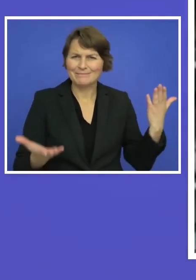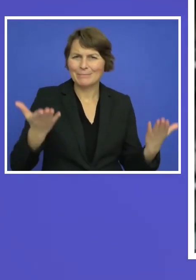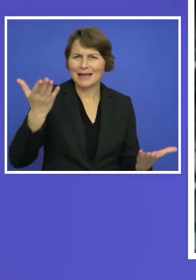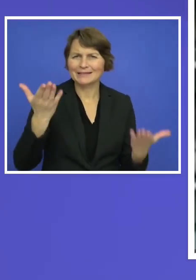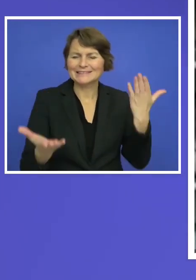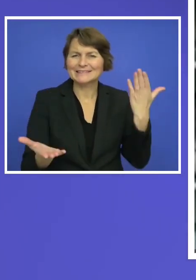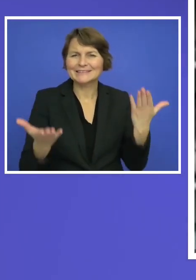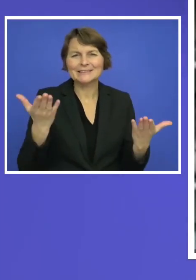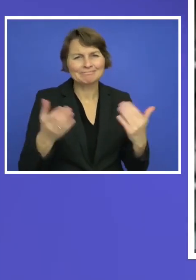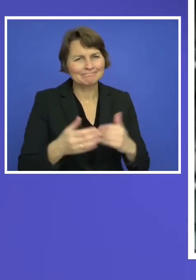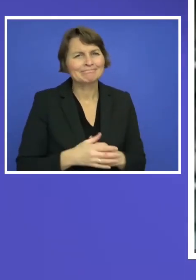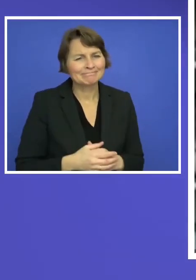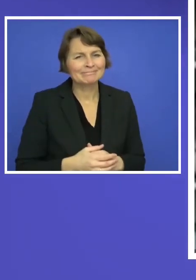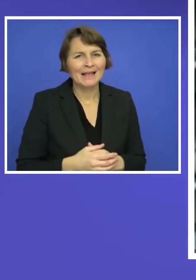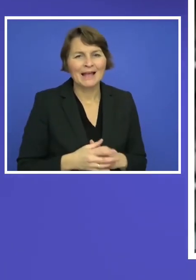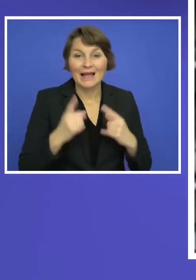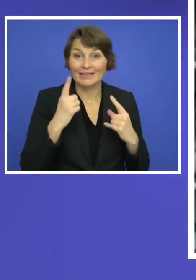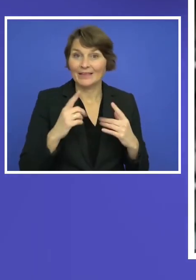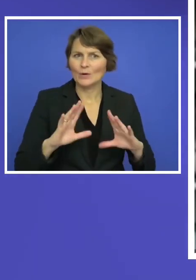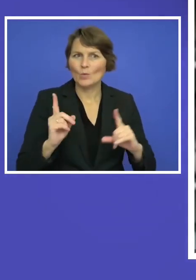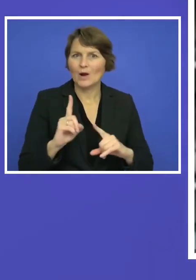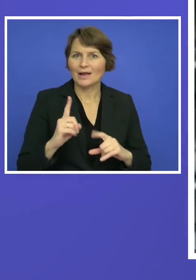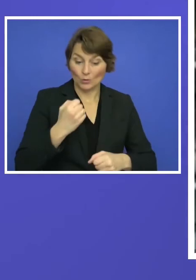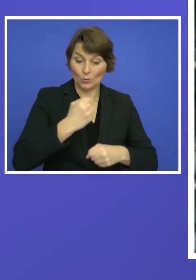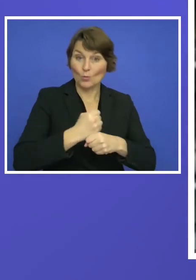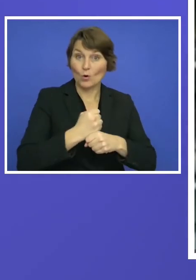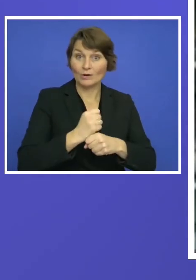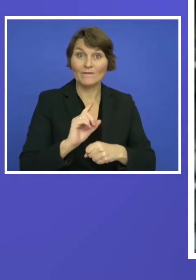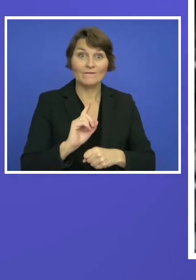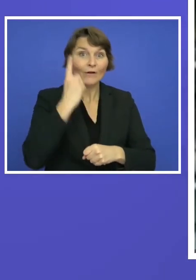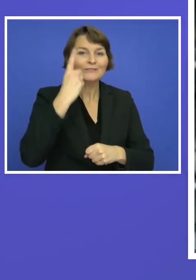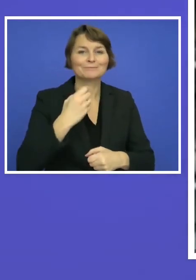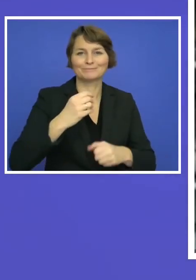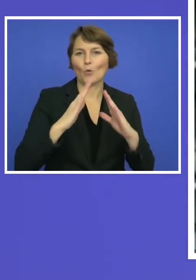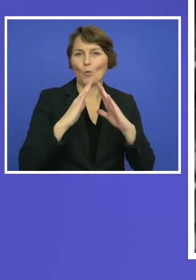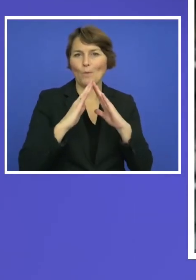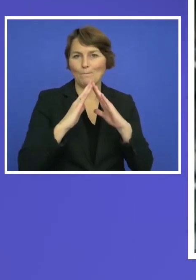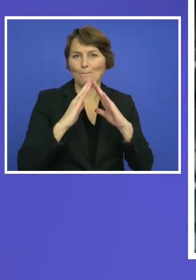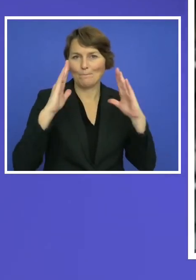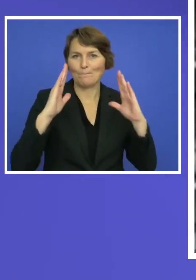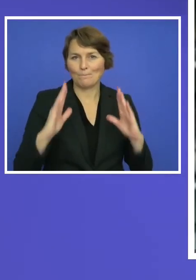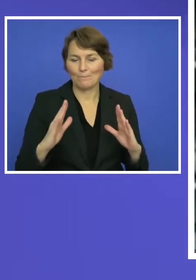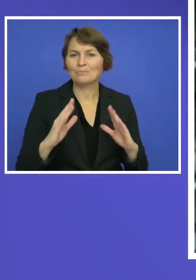life starts at home. We see that 20% of the women do